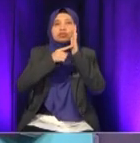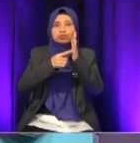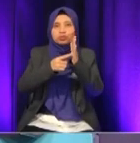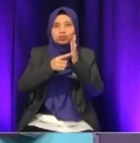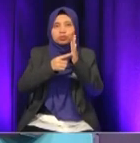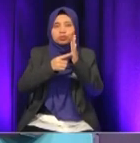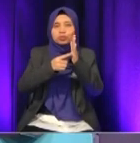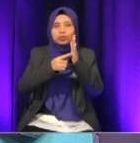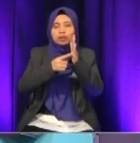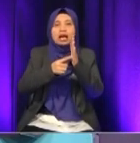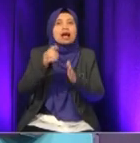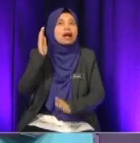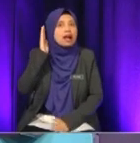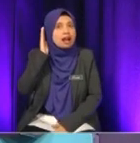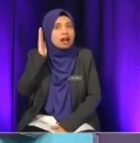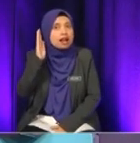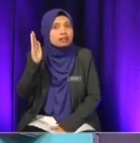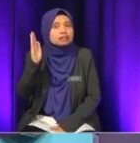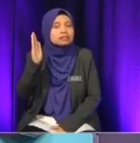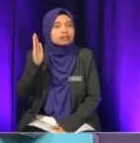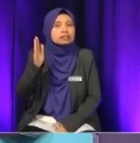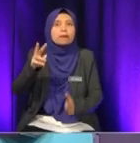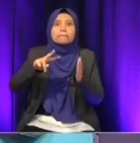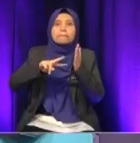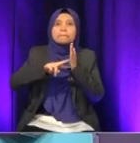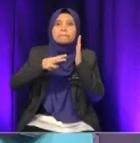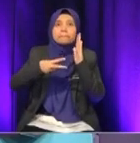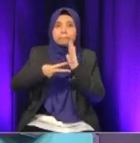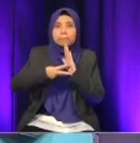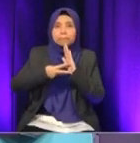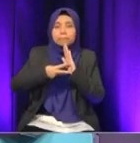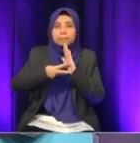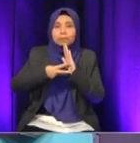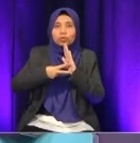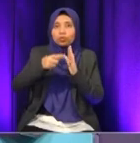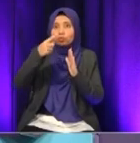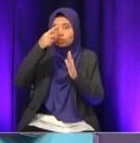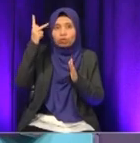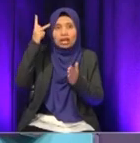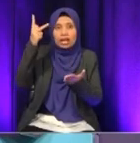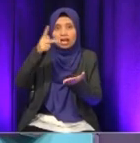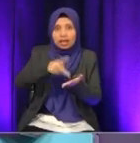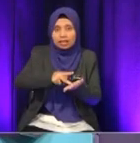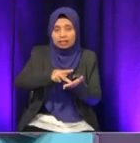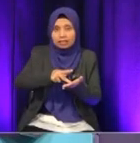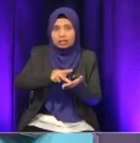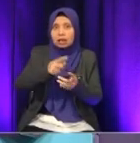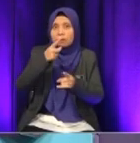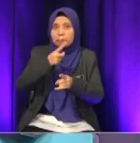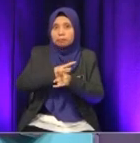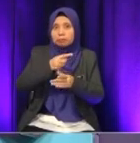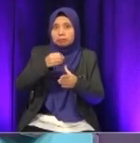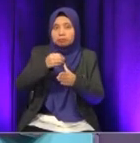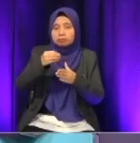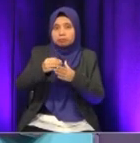going to listen to few definitions. Okay, they're going to identify whether the definition is correct or not. If they think that the definition